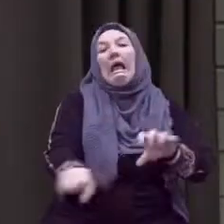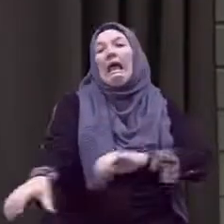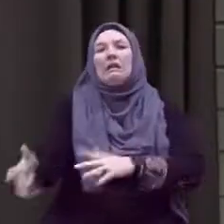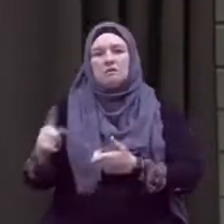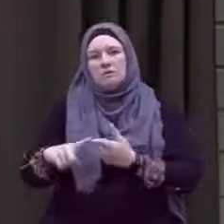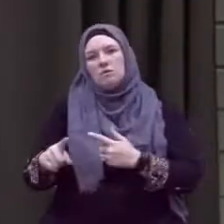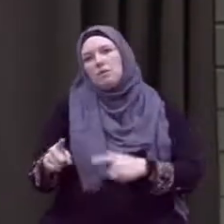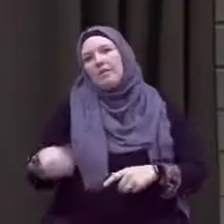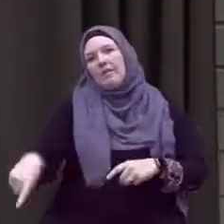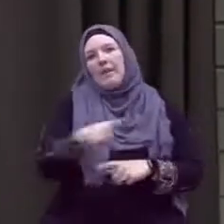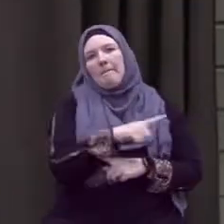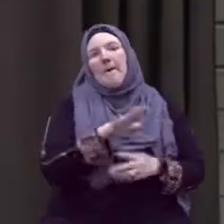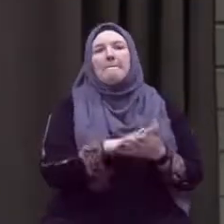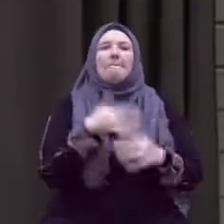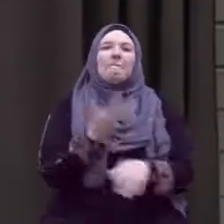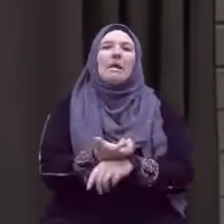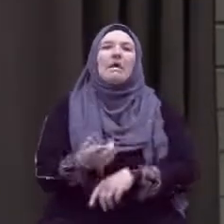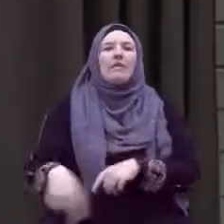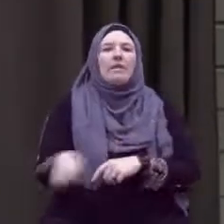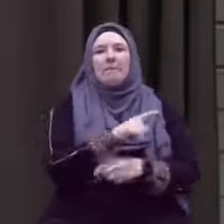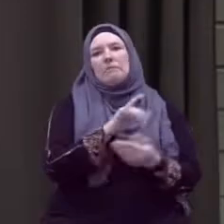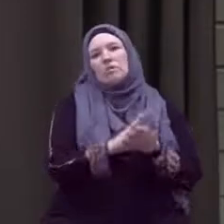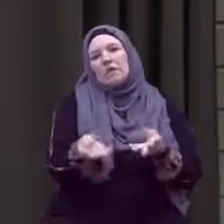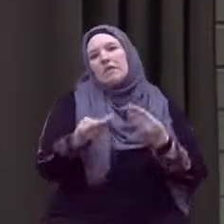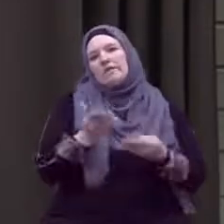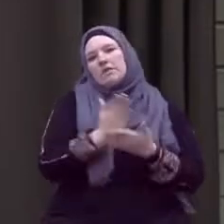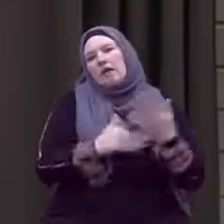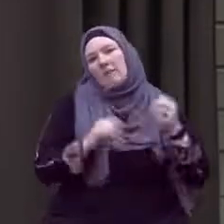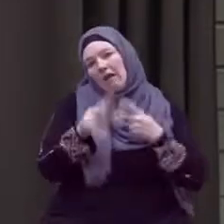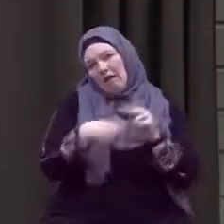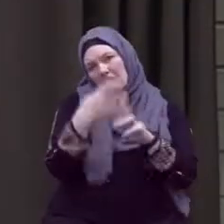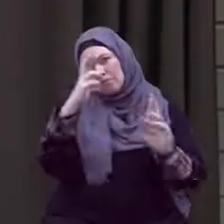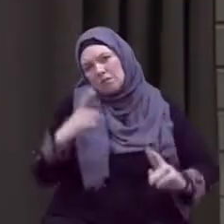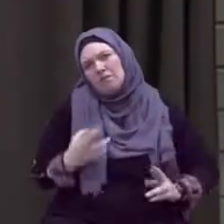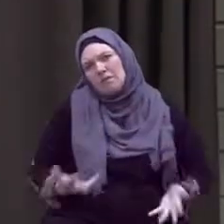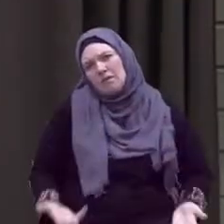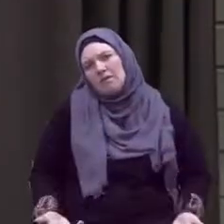and their legs and beg them to give us some dignity?